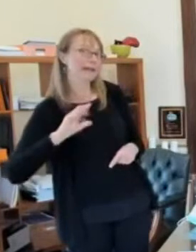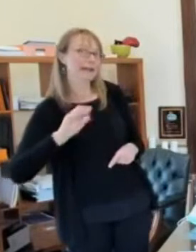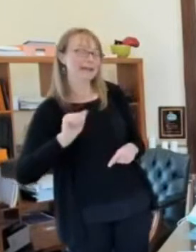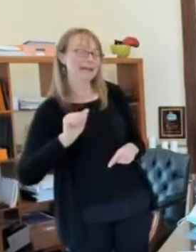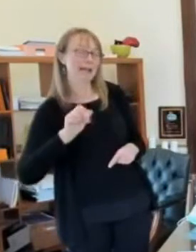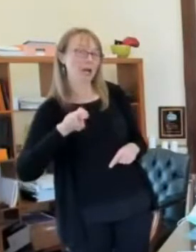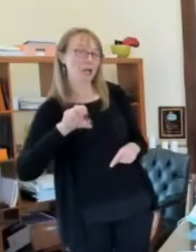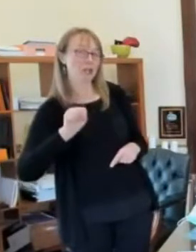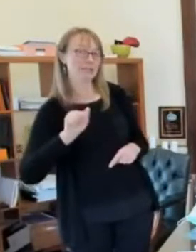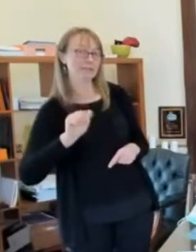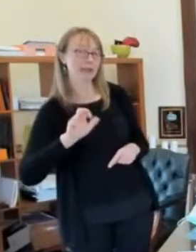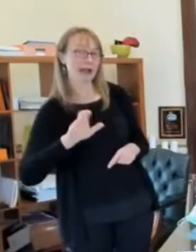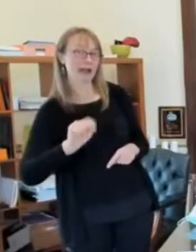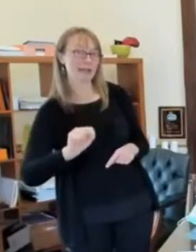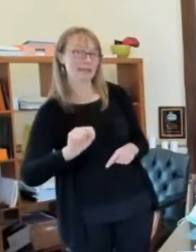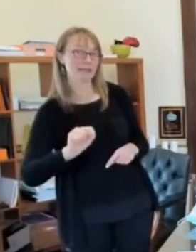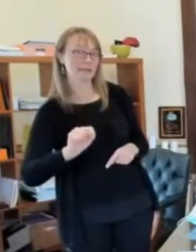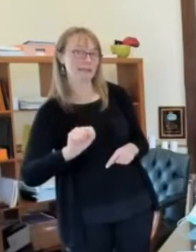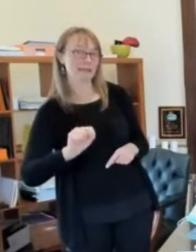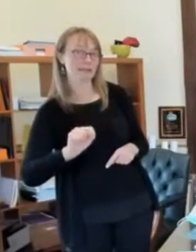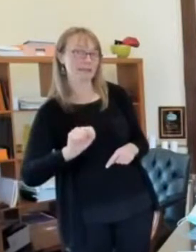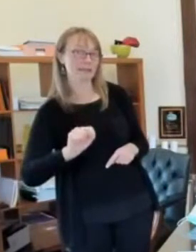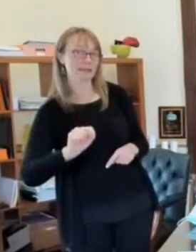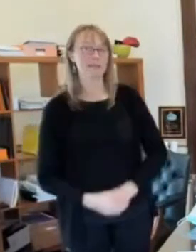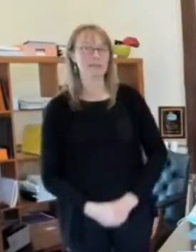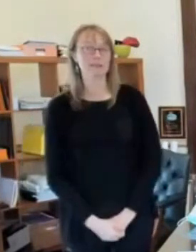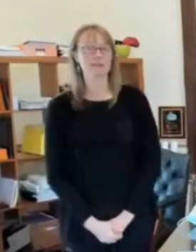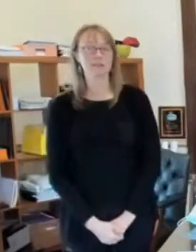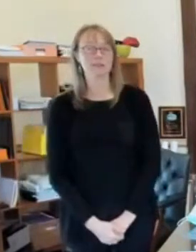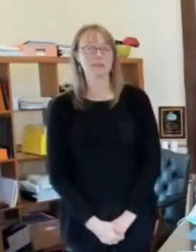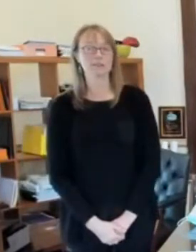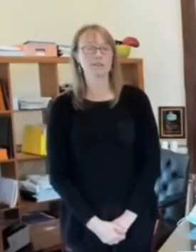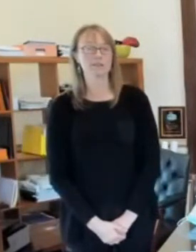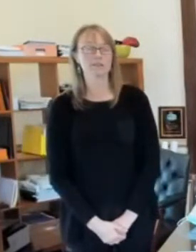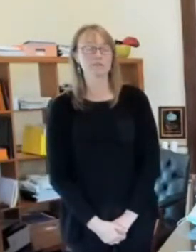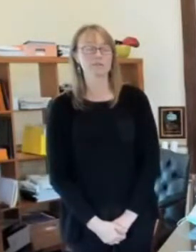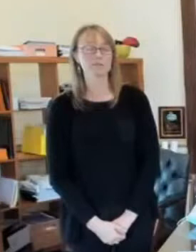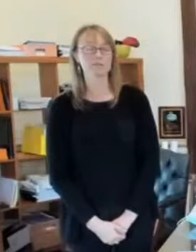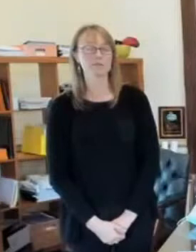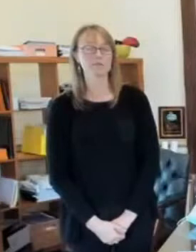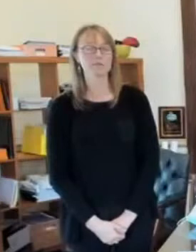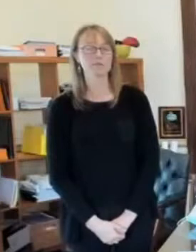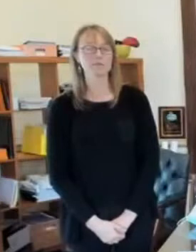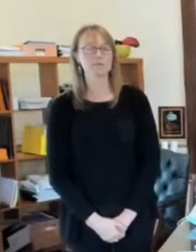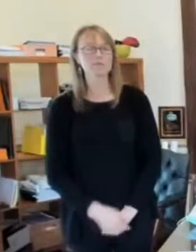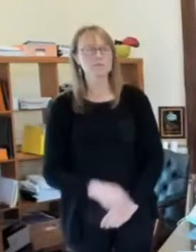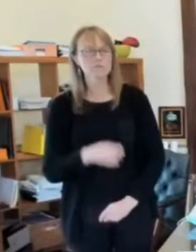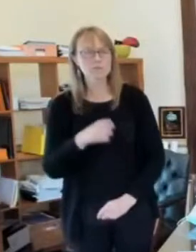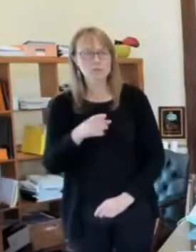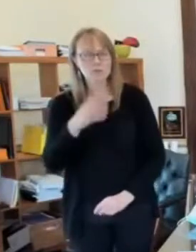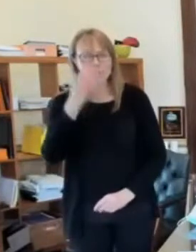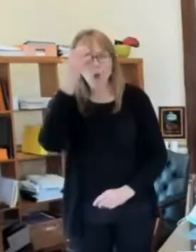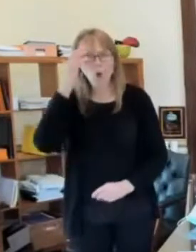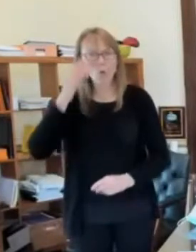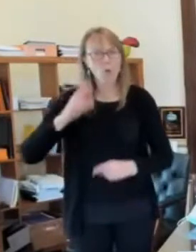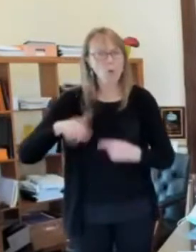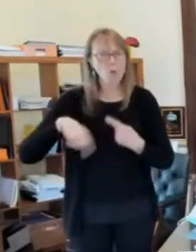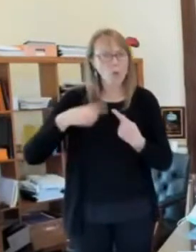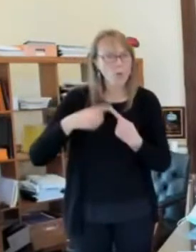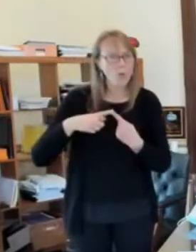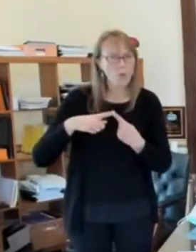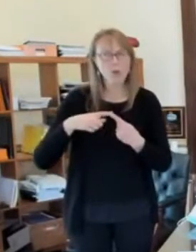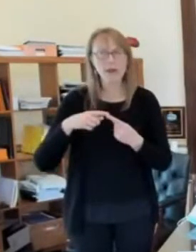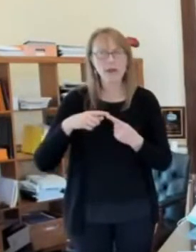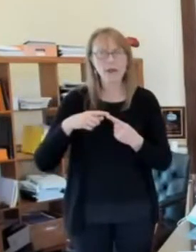Do you have a timeline on when some of the rental, this is from Alan, do you have a timeline on when some of the rental relief will be